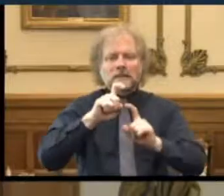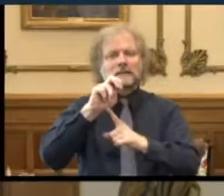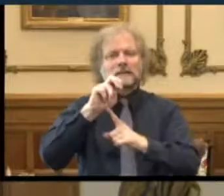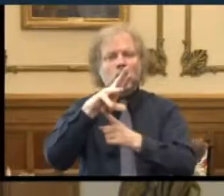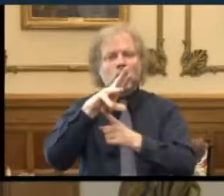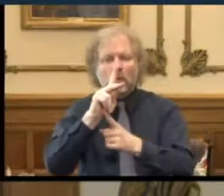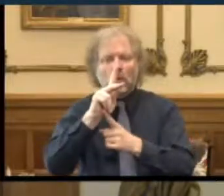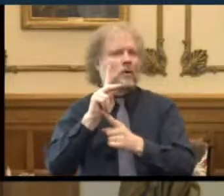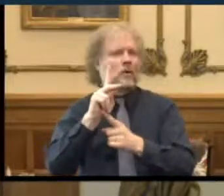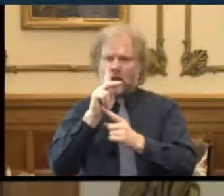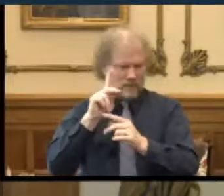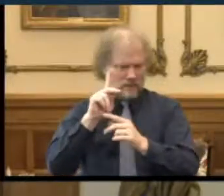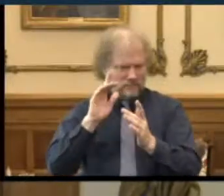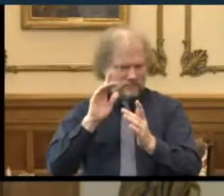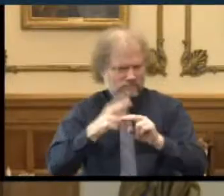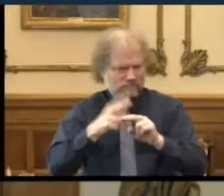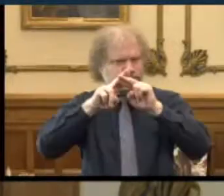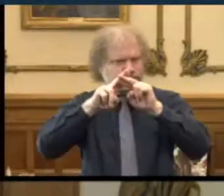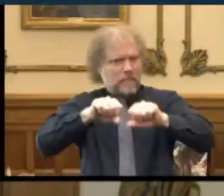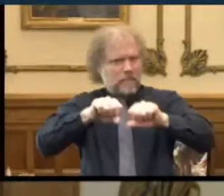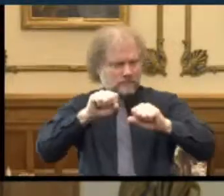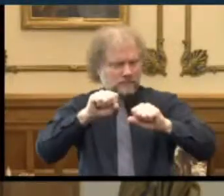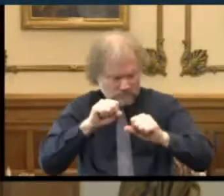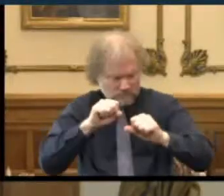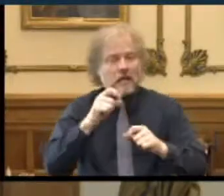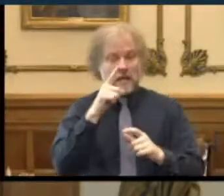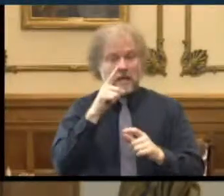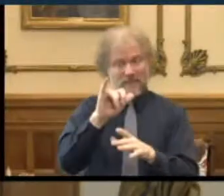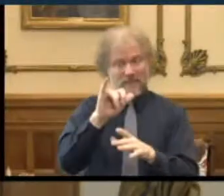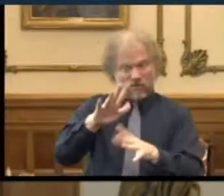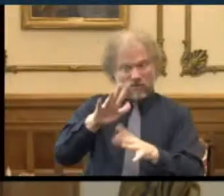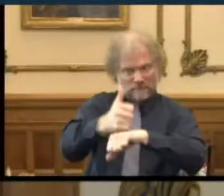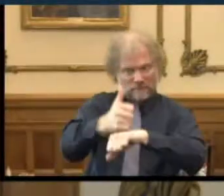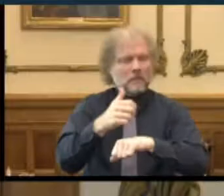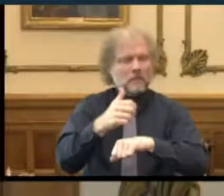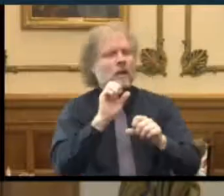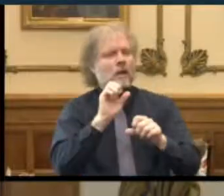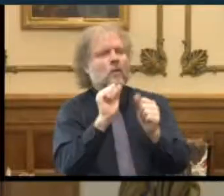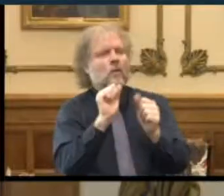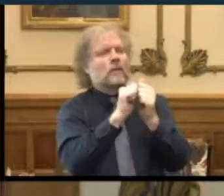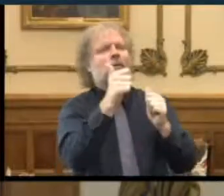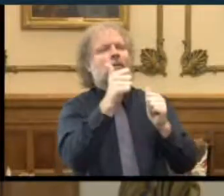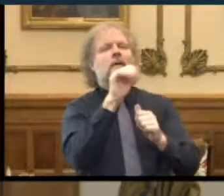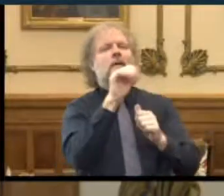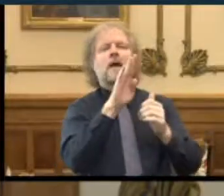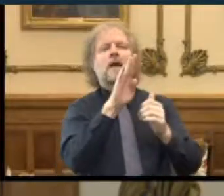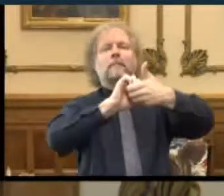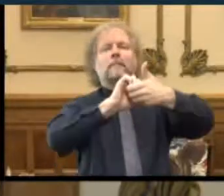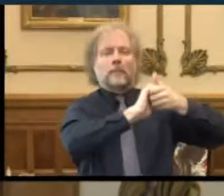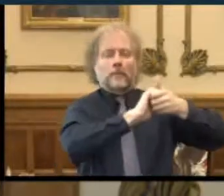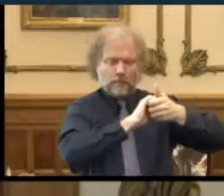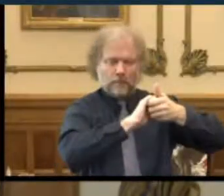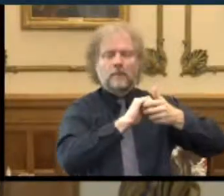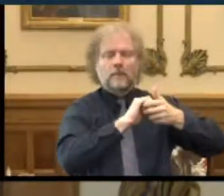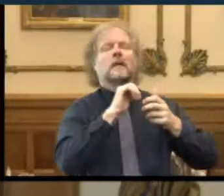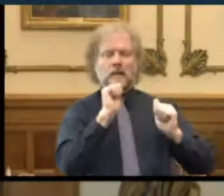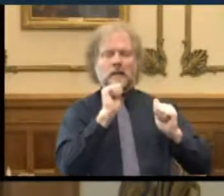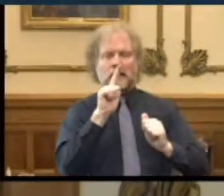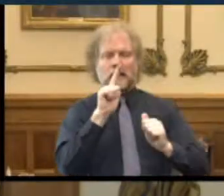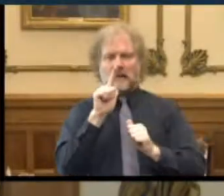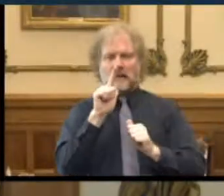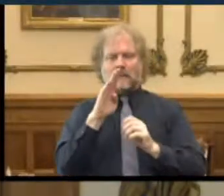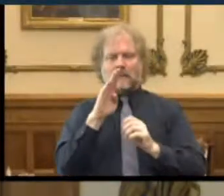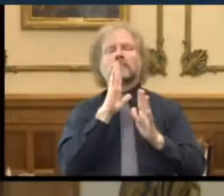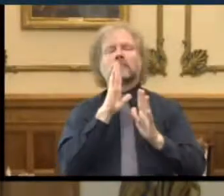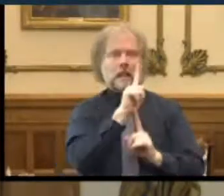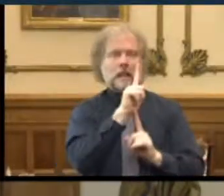were constantly increasing our capacity, I do believe with that and working with other lab partners that we'll get to a place where the where the